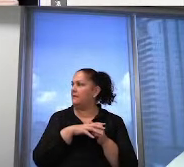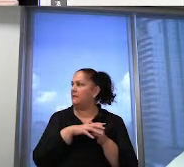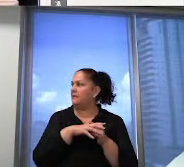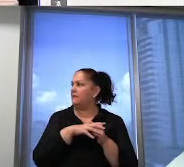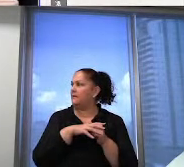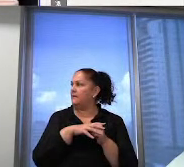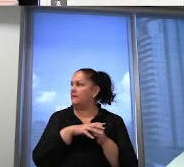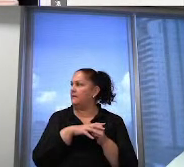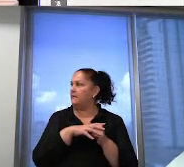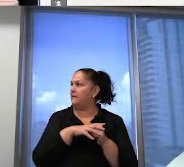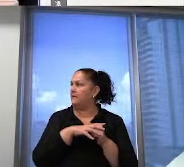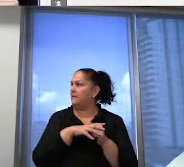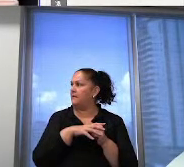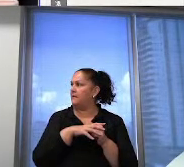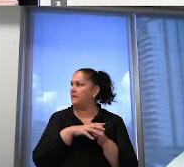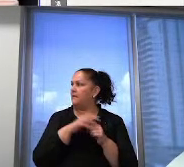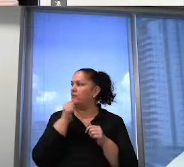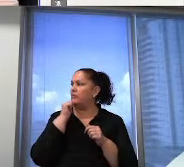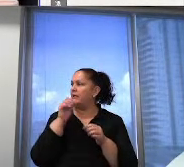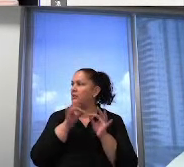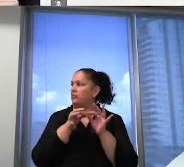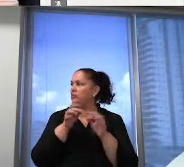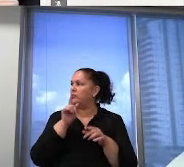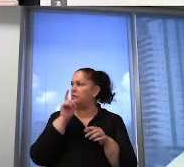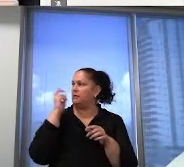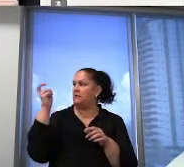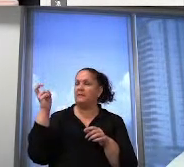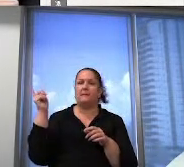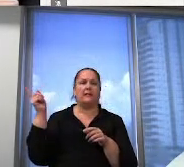Got it now. Is that better?